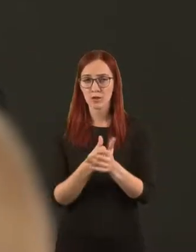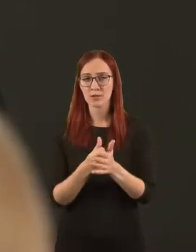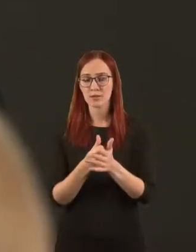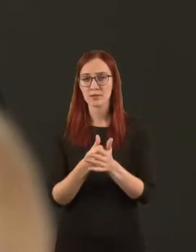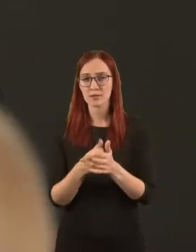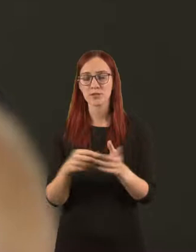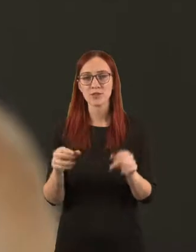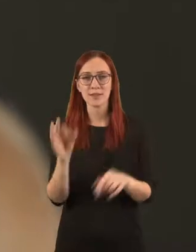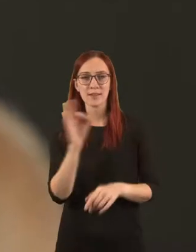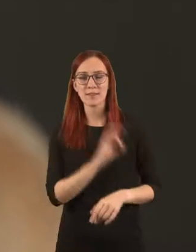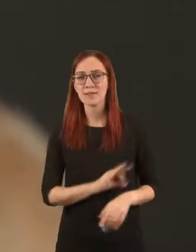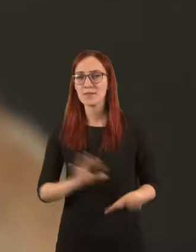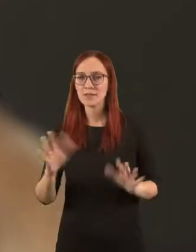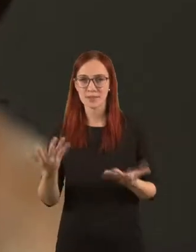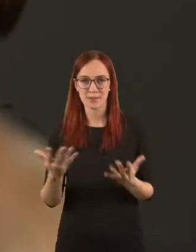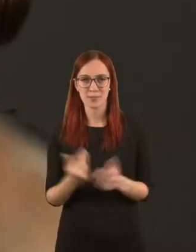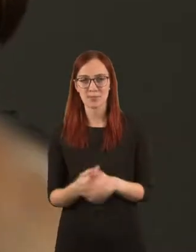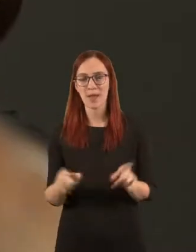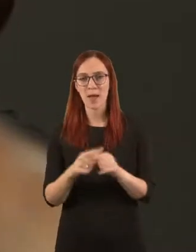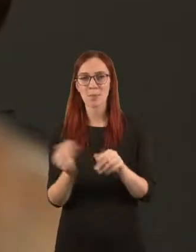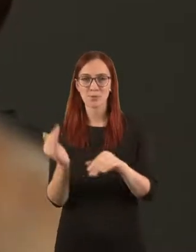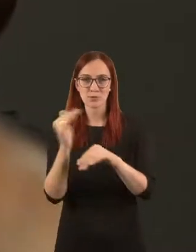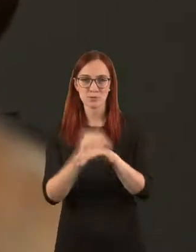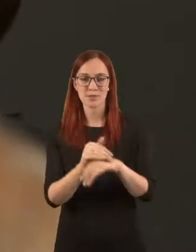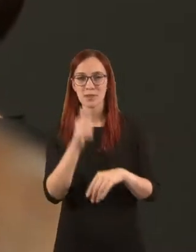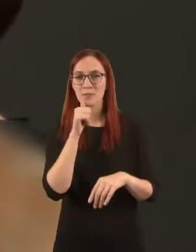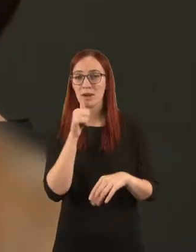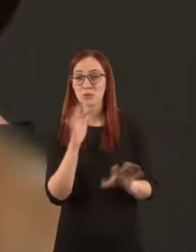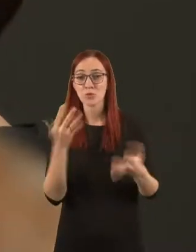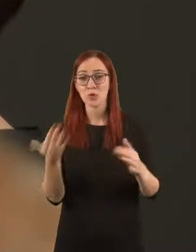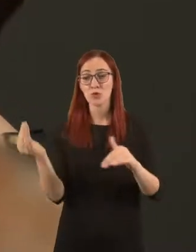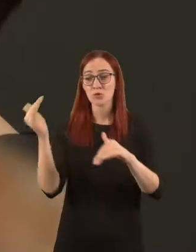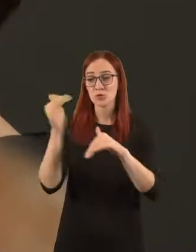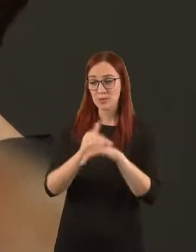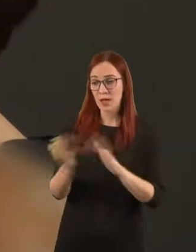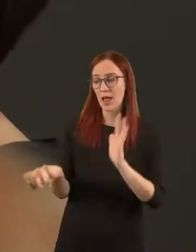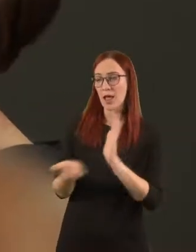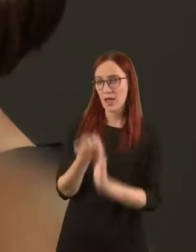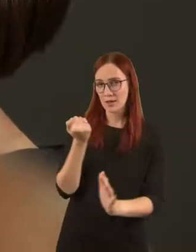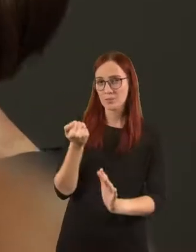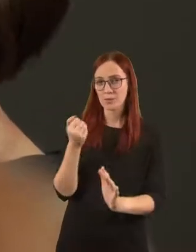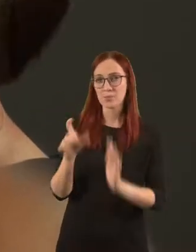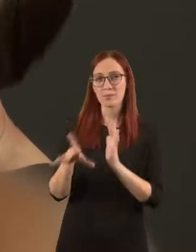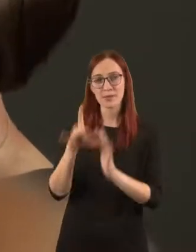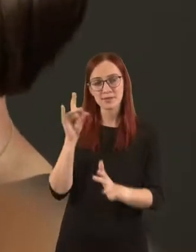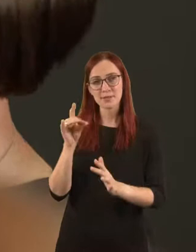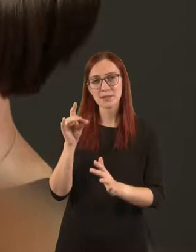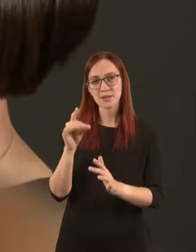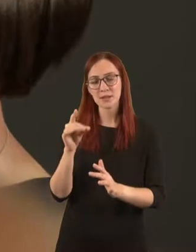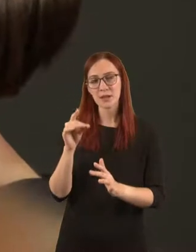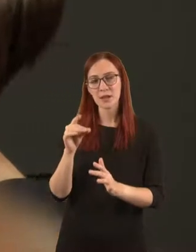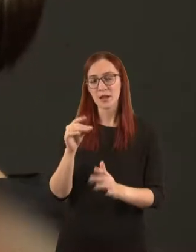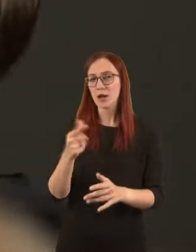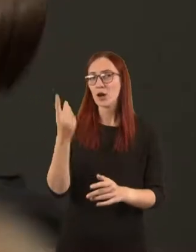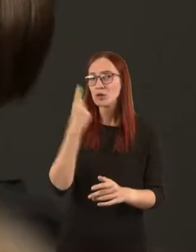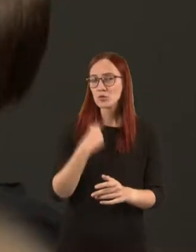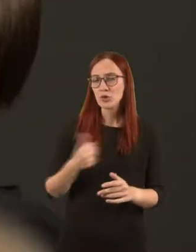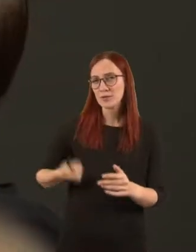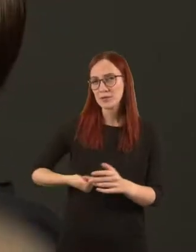invest in further development of the infrastructure. But on the other hand, it is kind of a subsidy